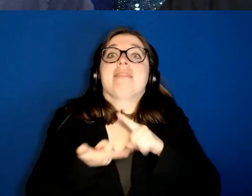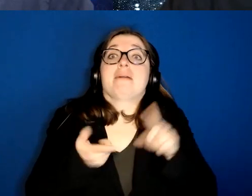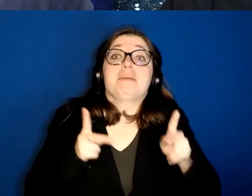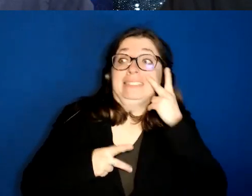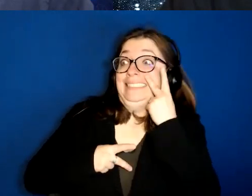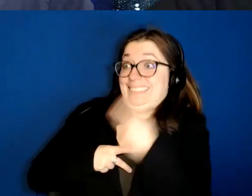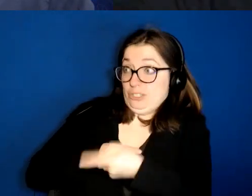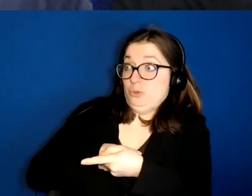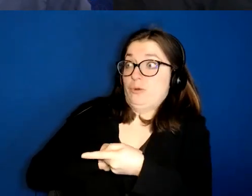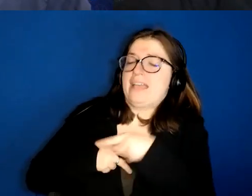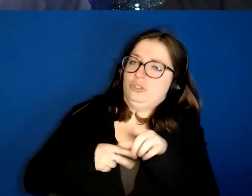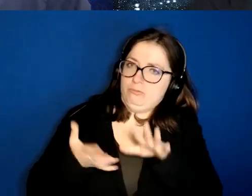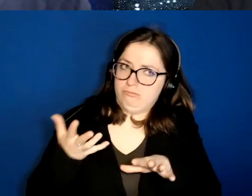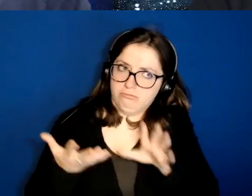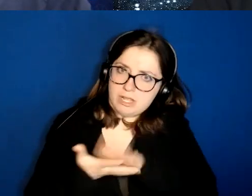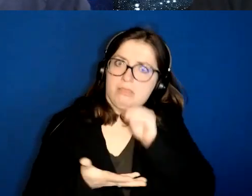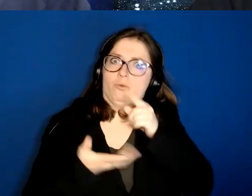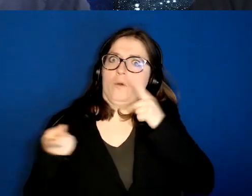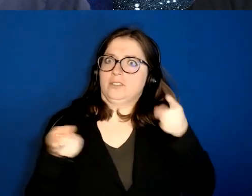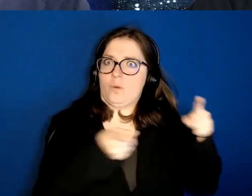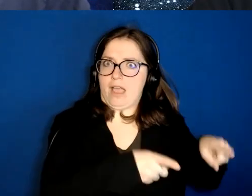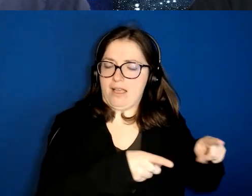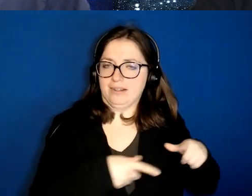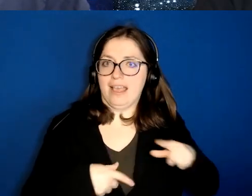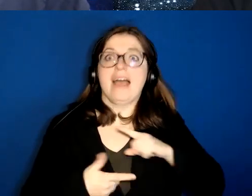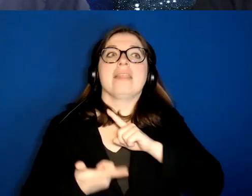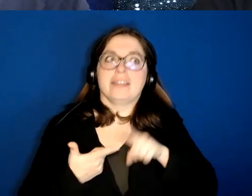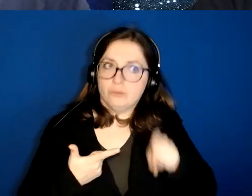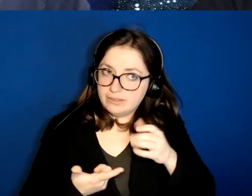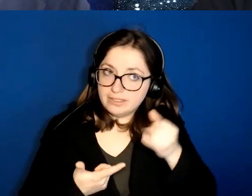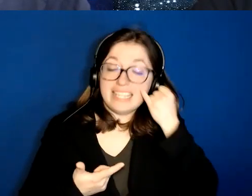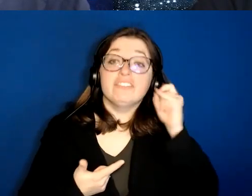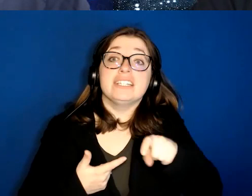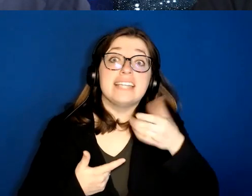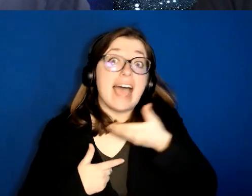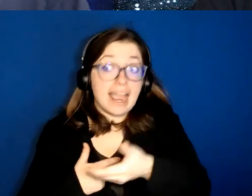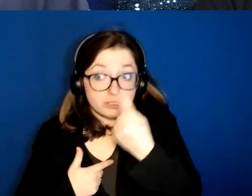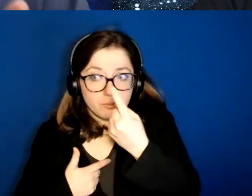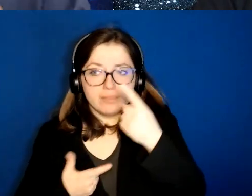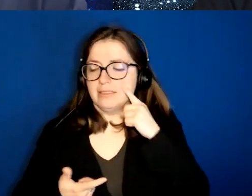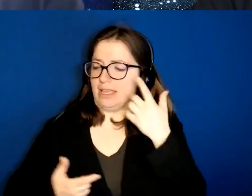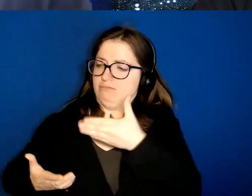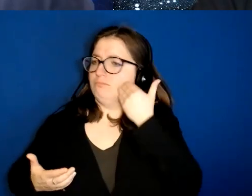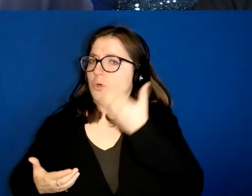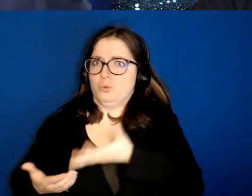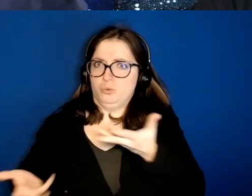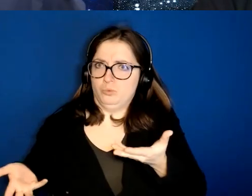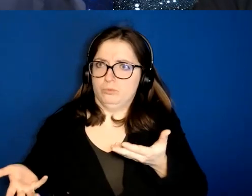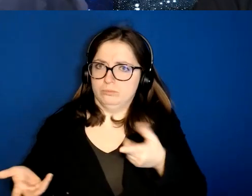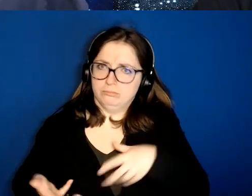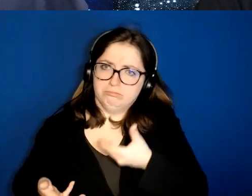what's happening. And then they need to hire somebody. They'll realize that you're there. I definitely encourage